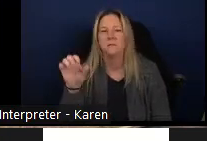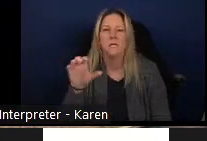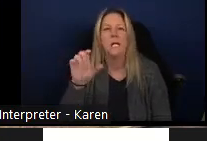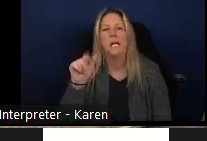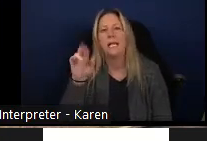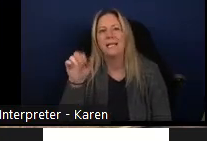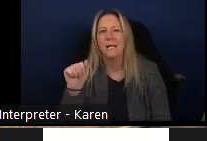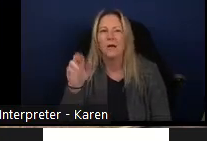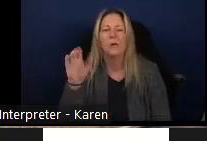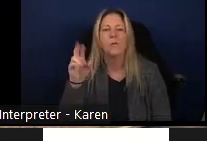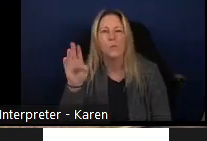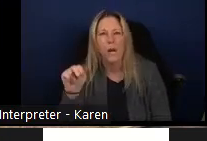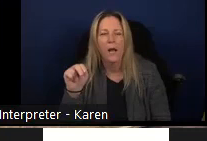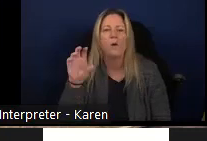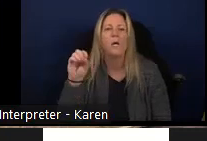located?